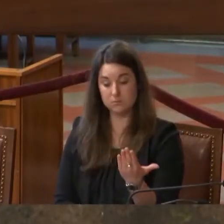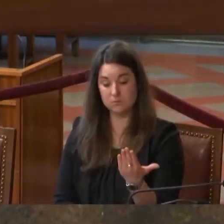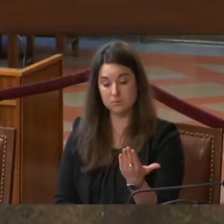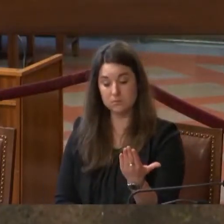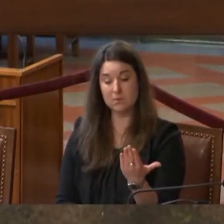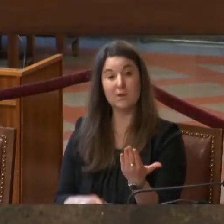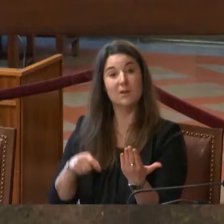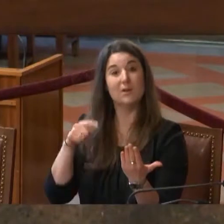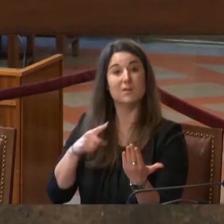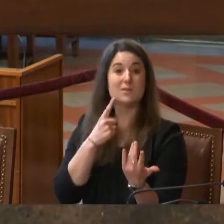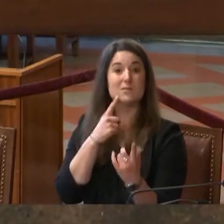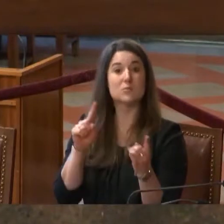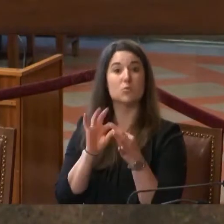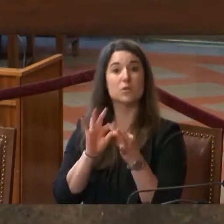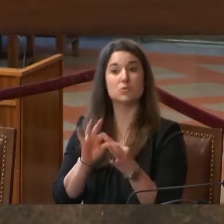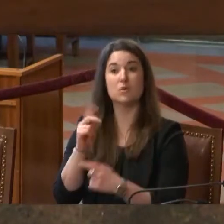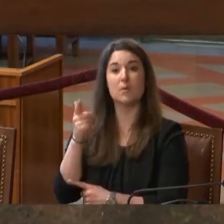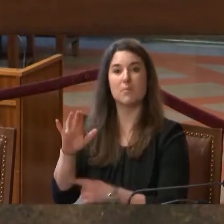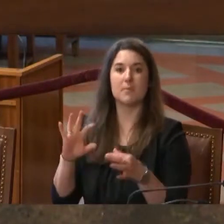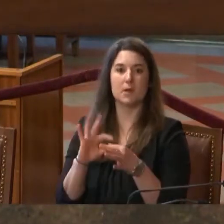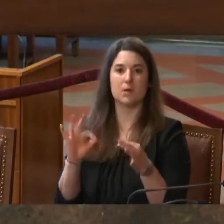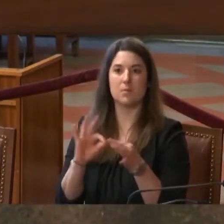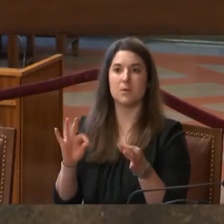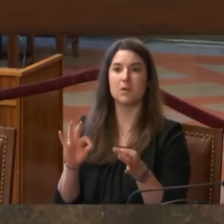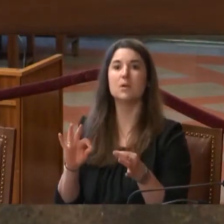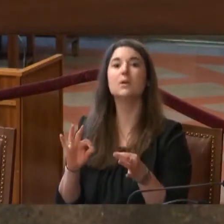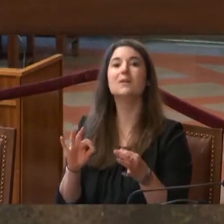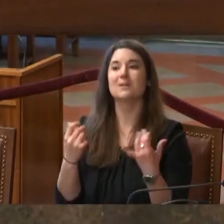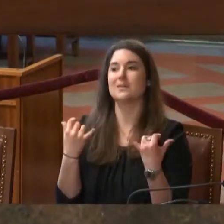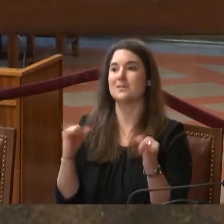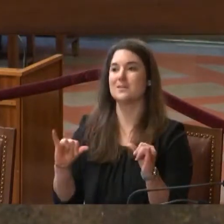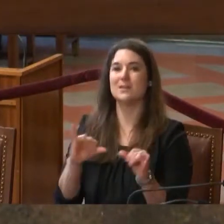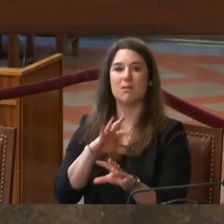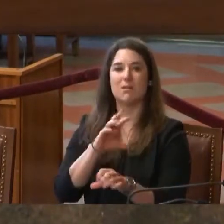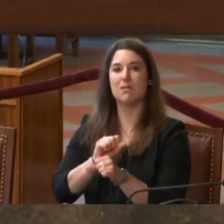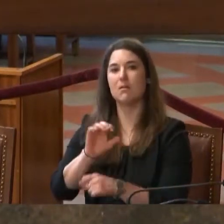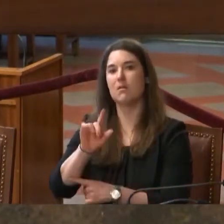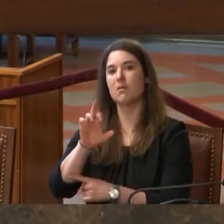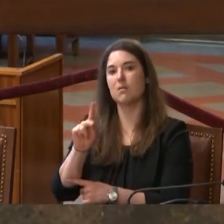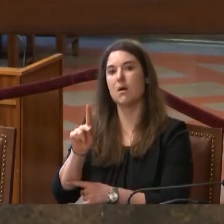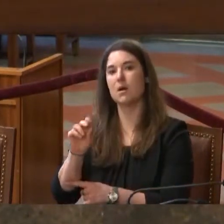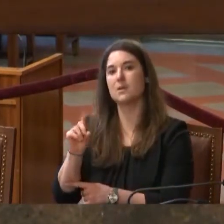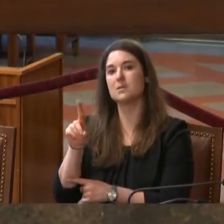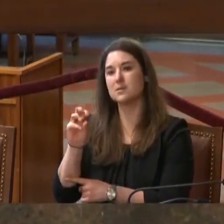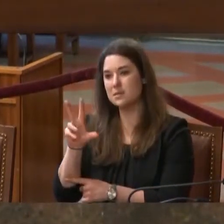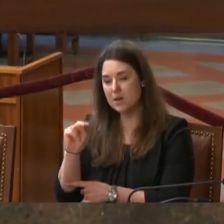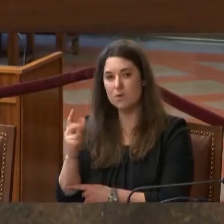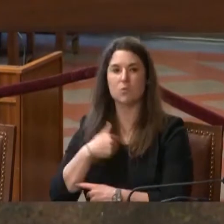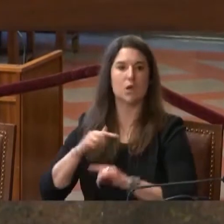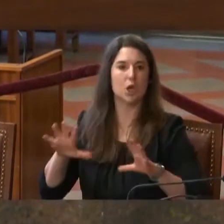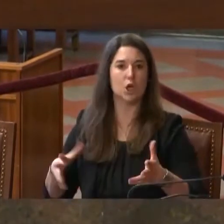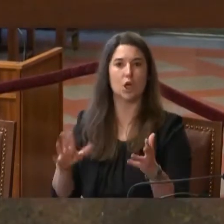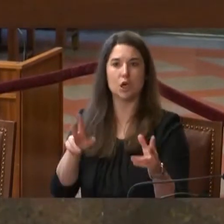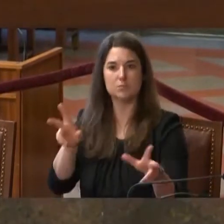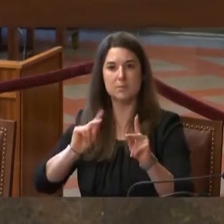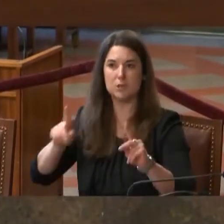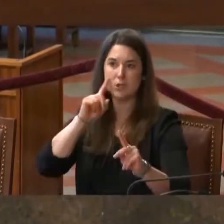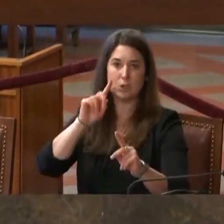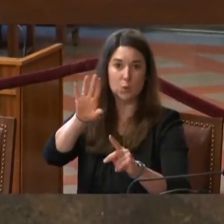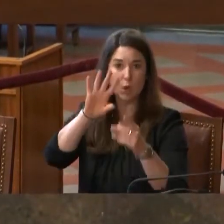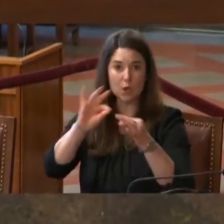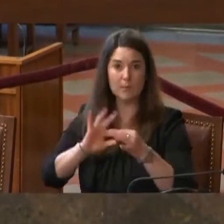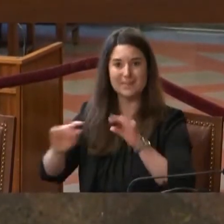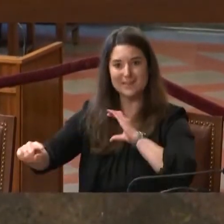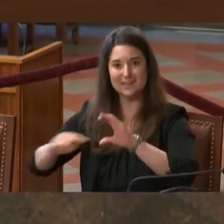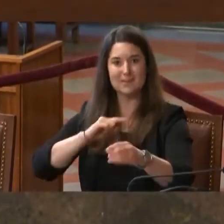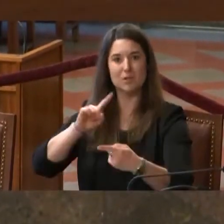So this is an announcement regarding public comment. Council chambers is still in lockdown, and we continue to encourage members of the community to email your comments to